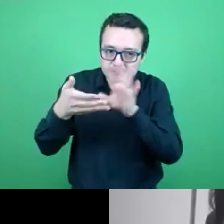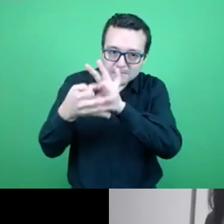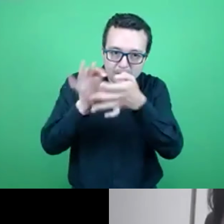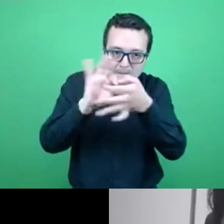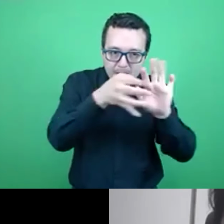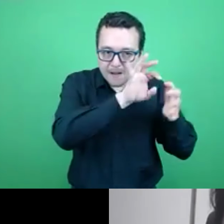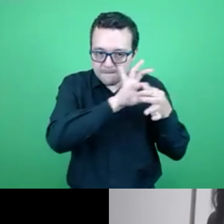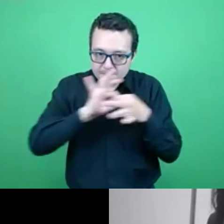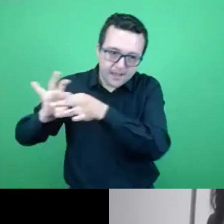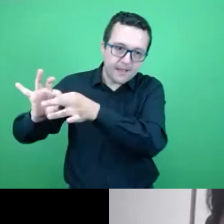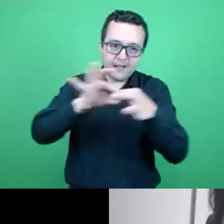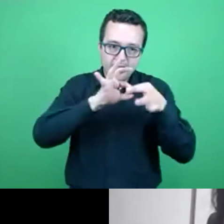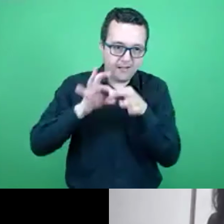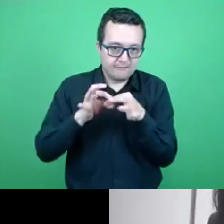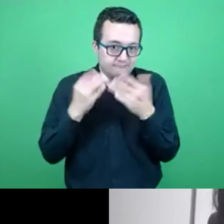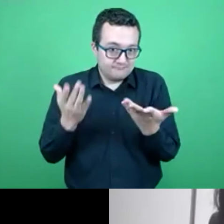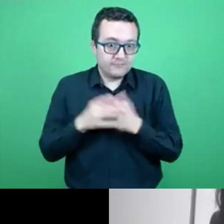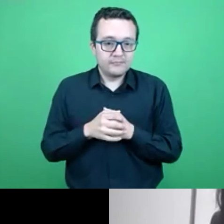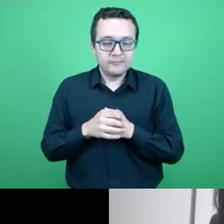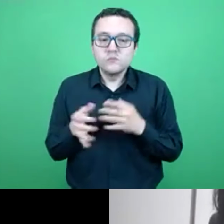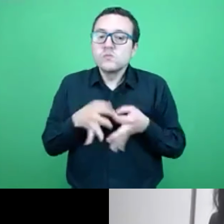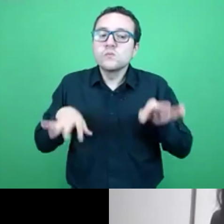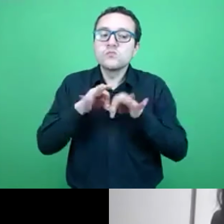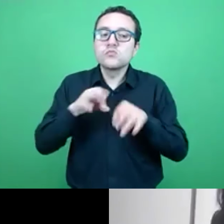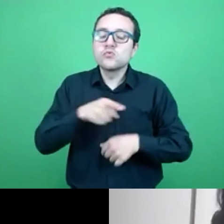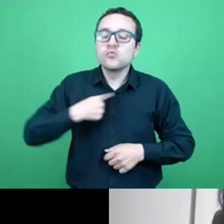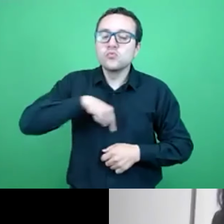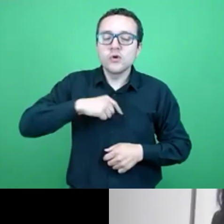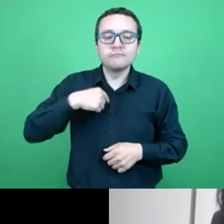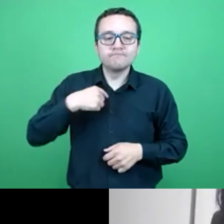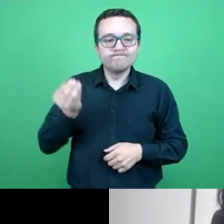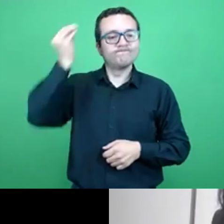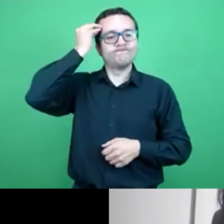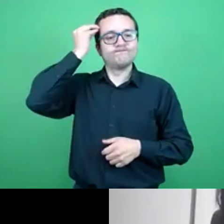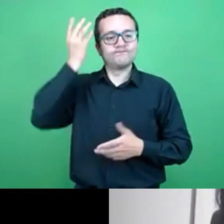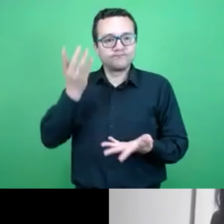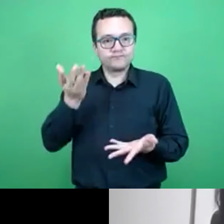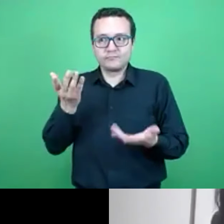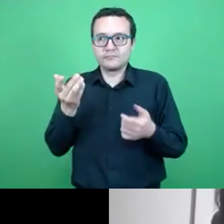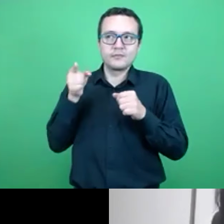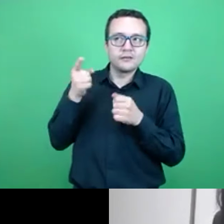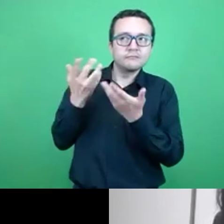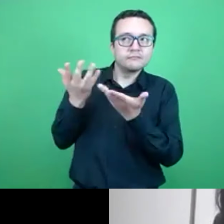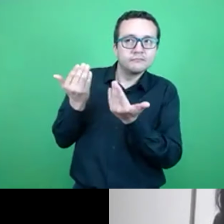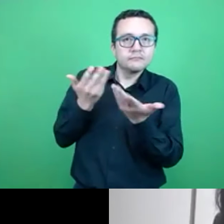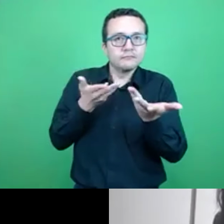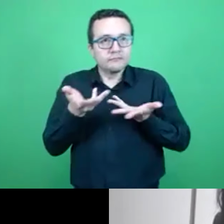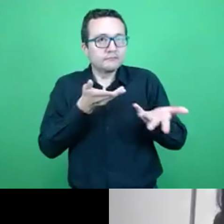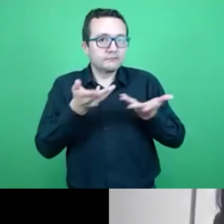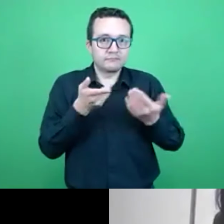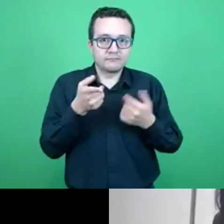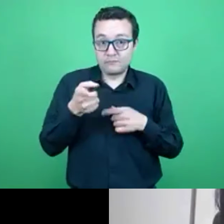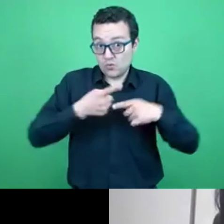to have your answers. If you cannot raise your hand, maybe you can write in the chat directly, and you can do